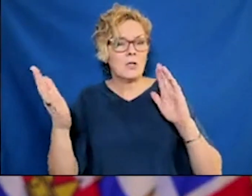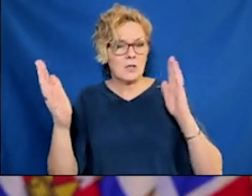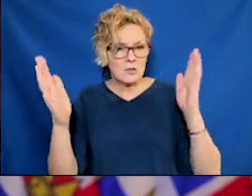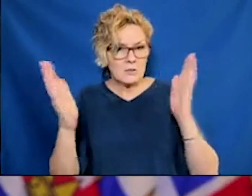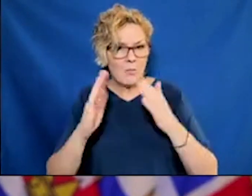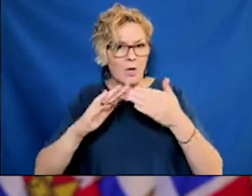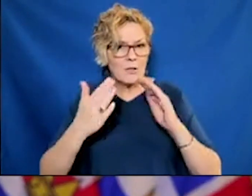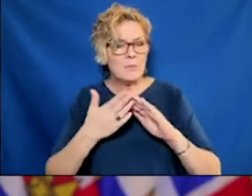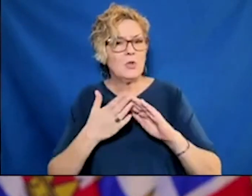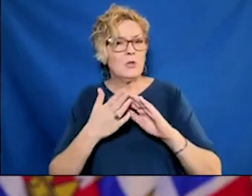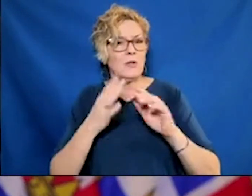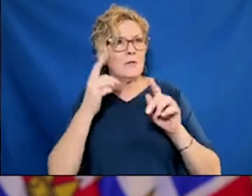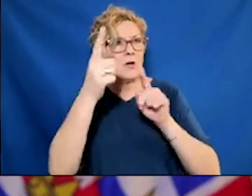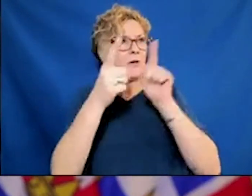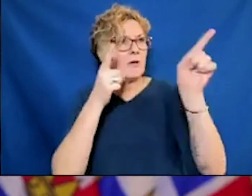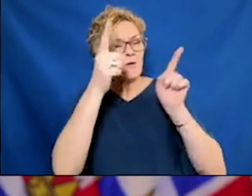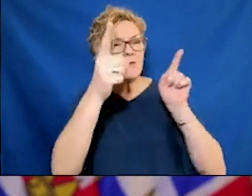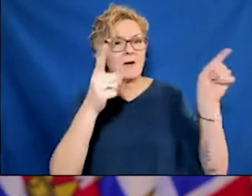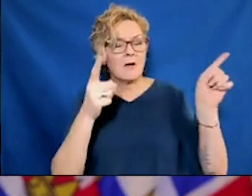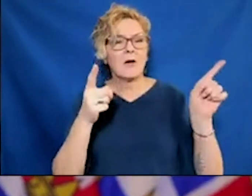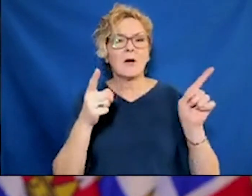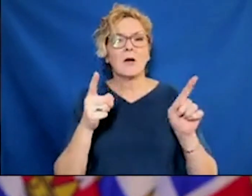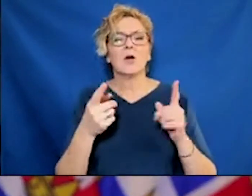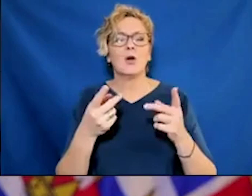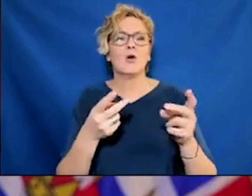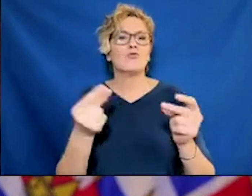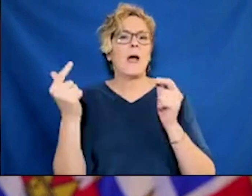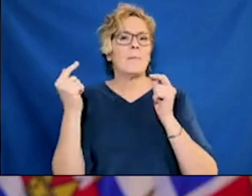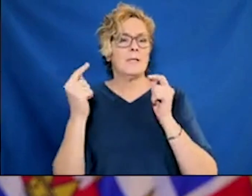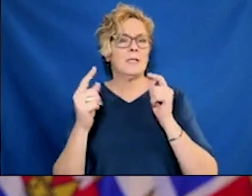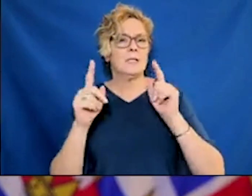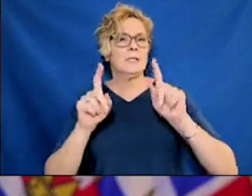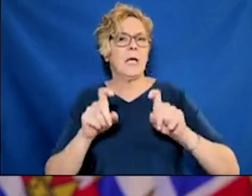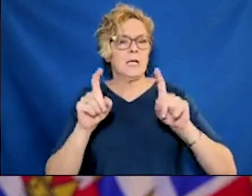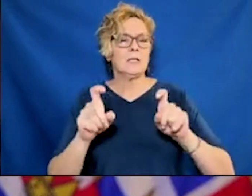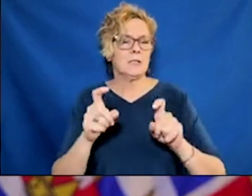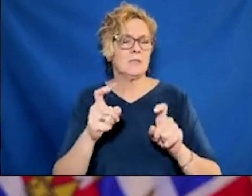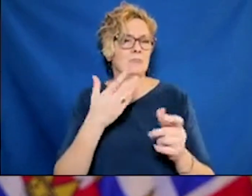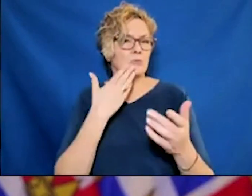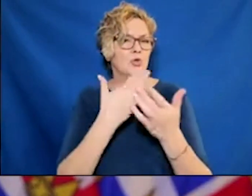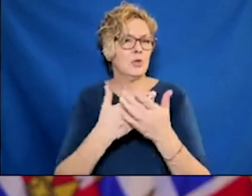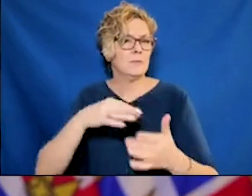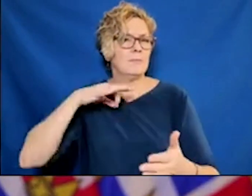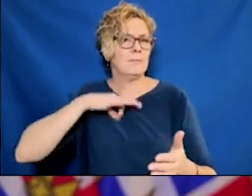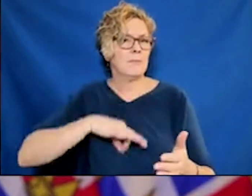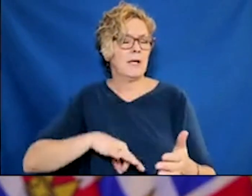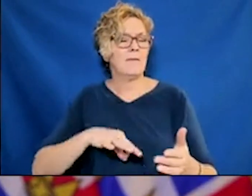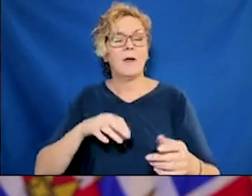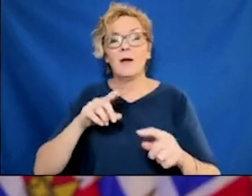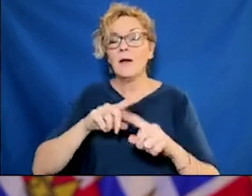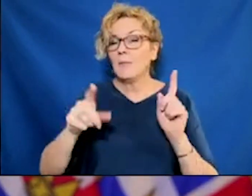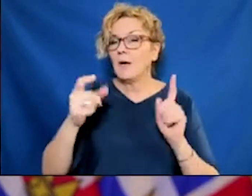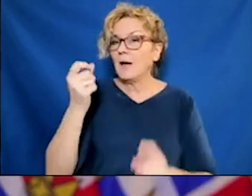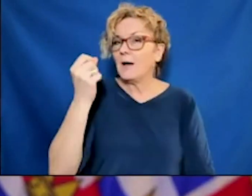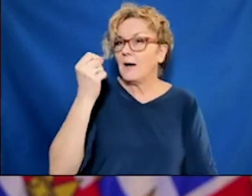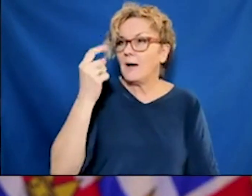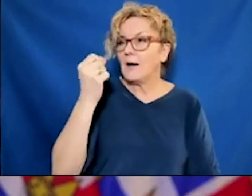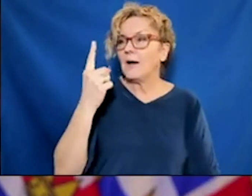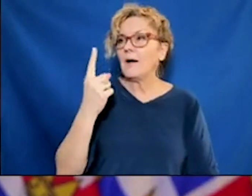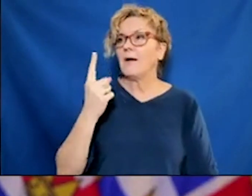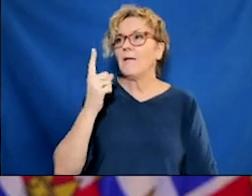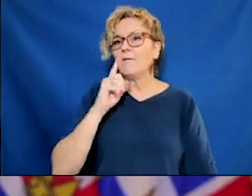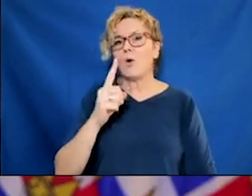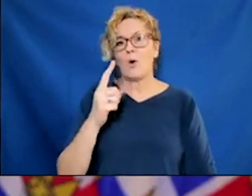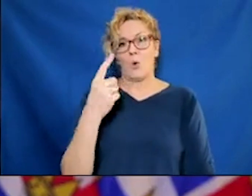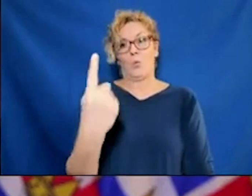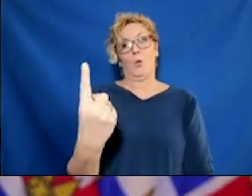is not very accurate with these rapid tests. So it is if you have a cluster of people and they have